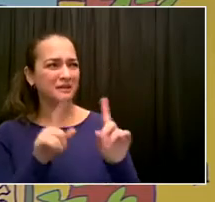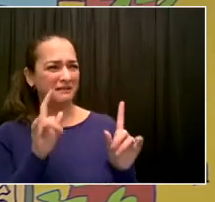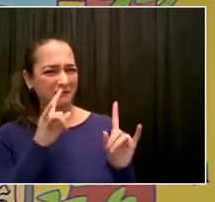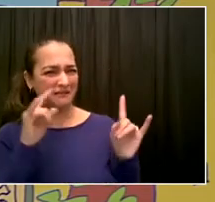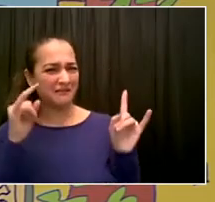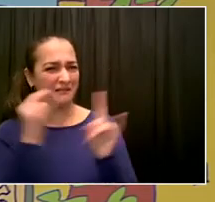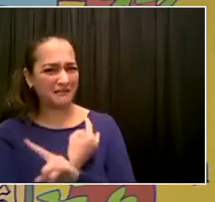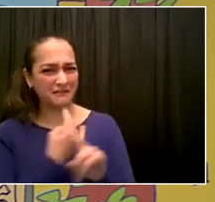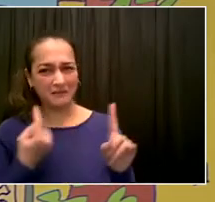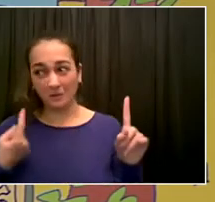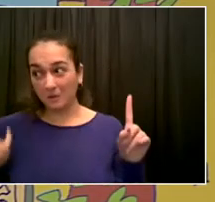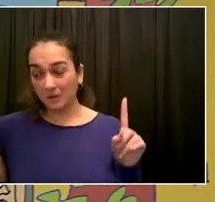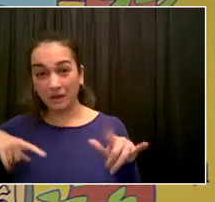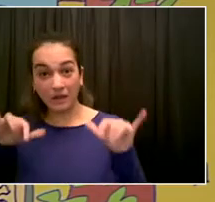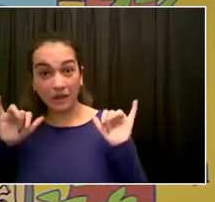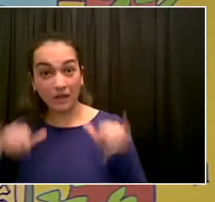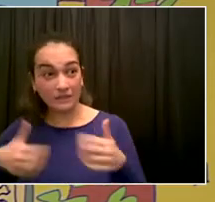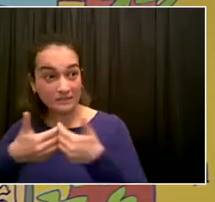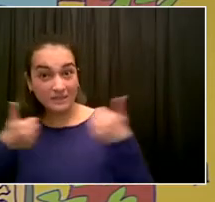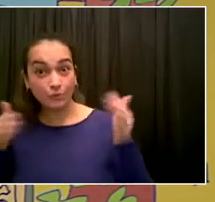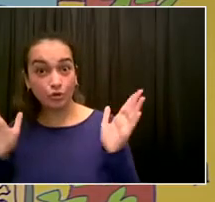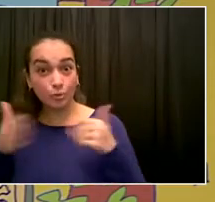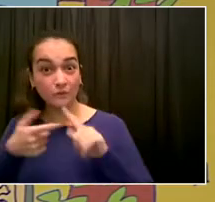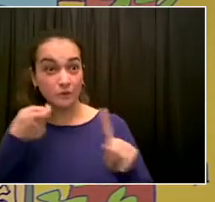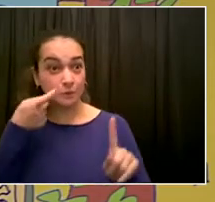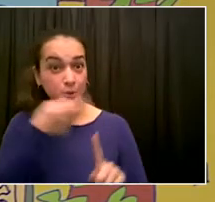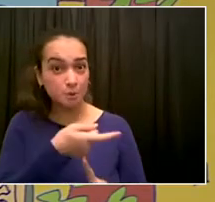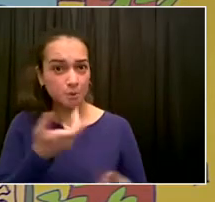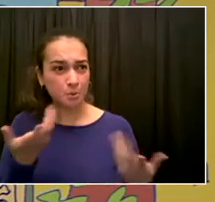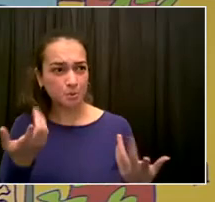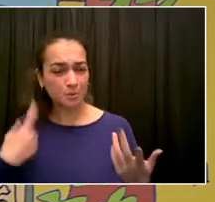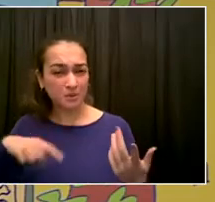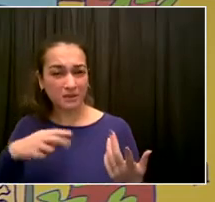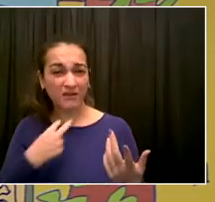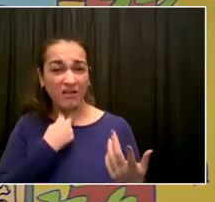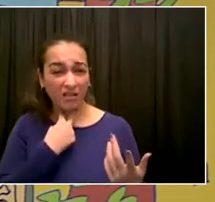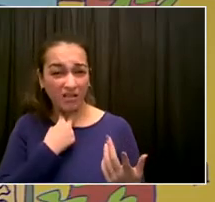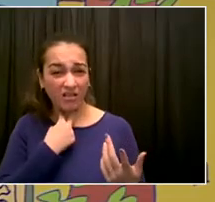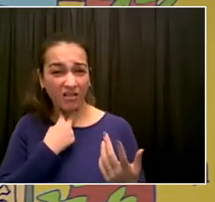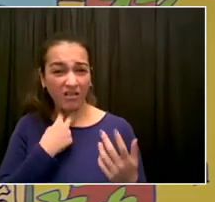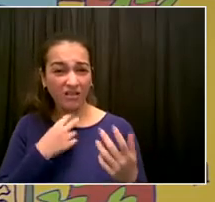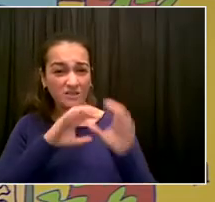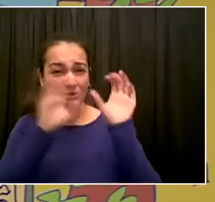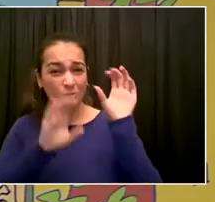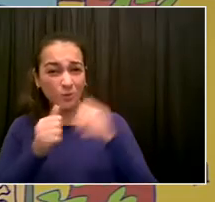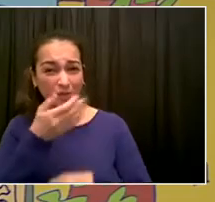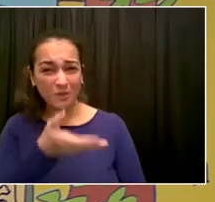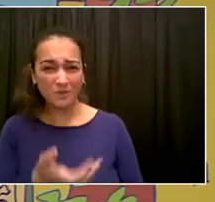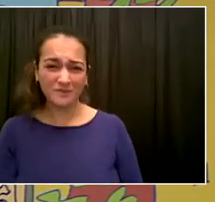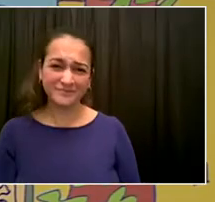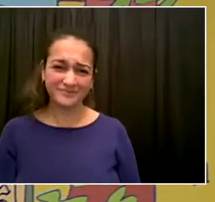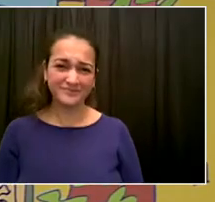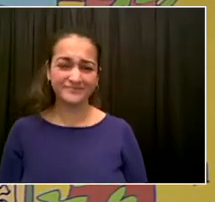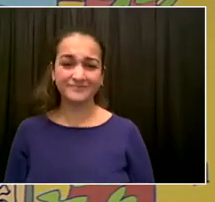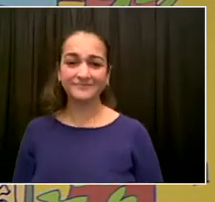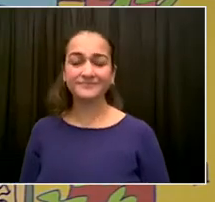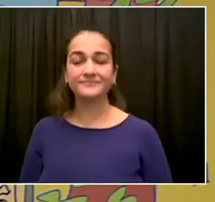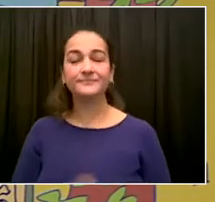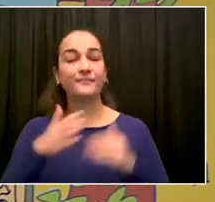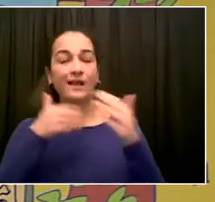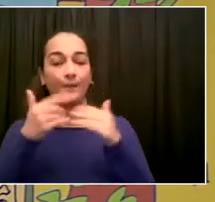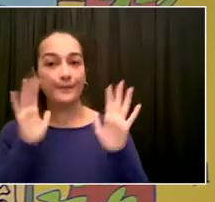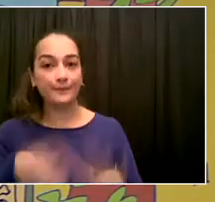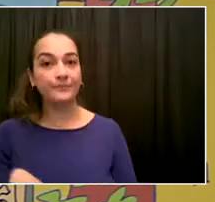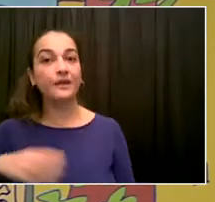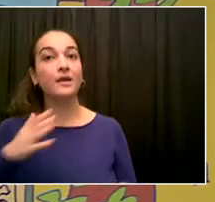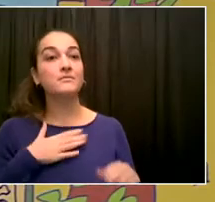church. The question I have is about my colleague Claudia wrote a story about the soccer